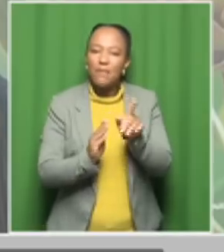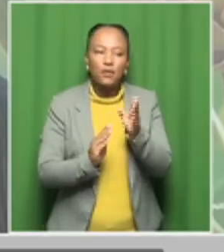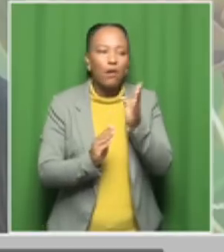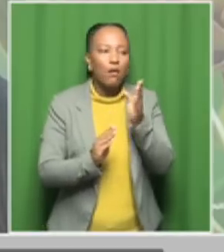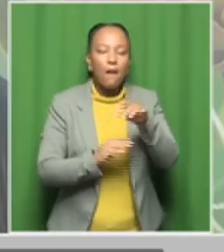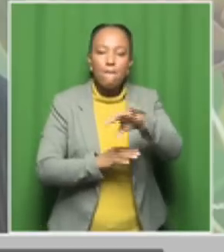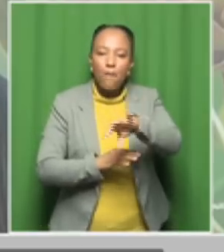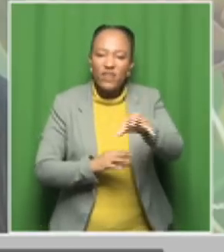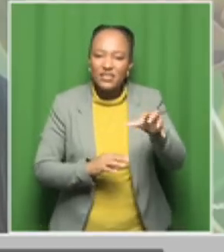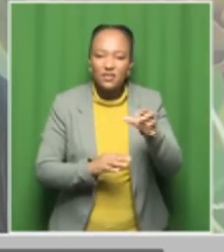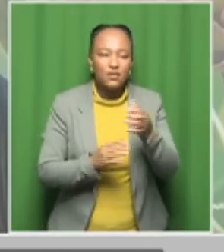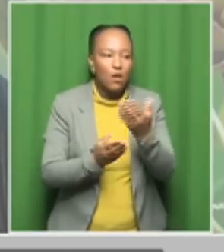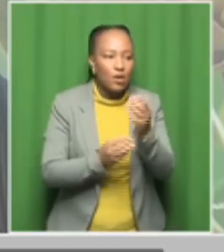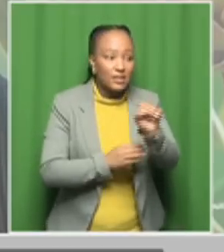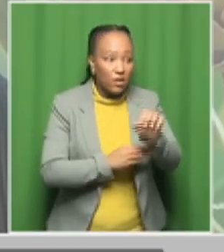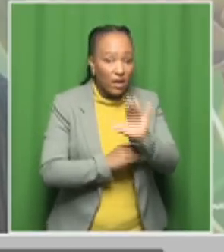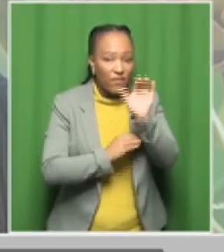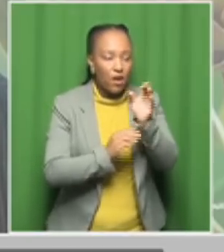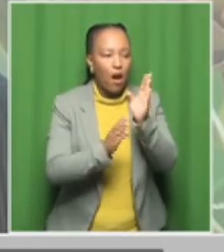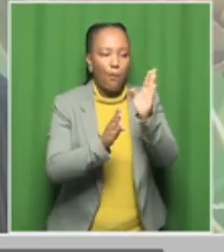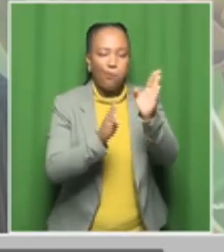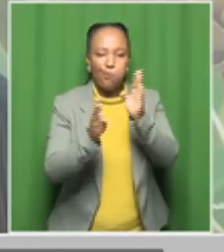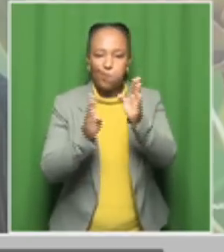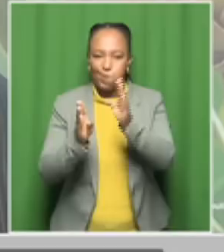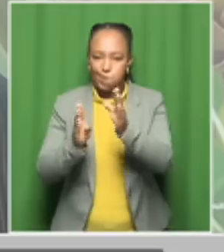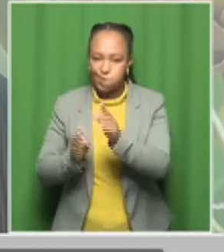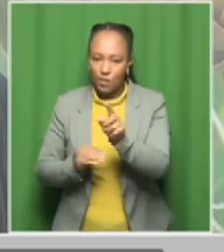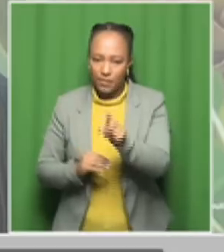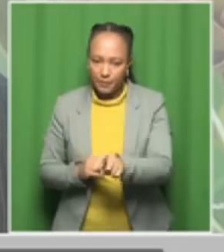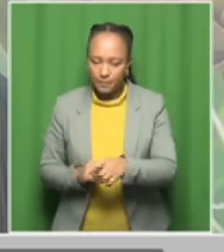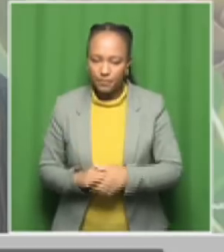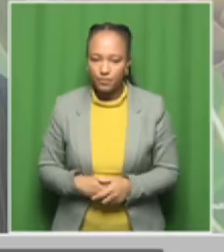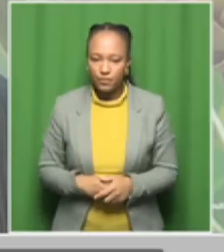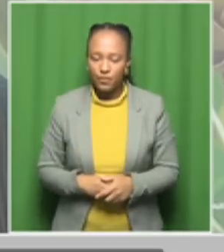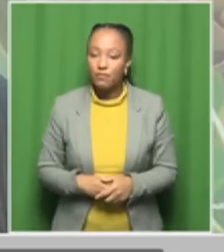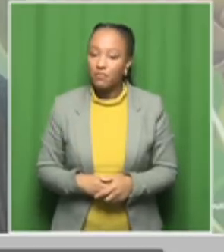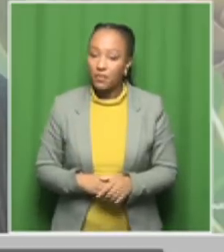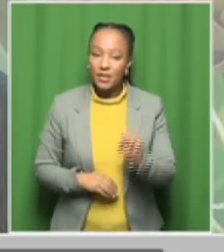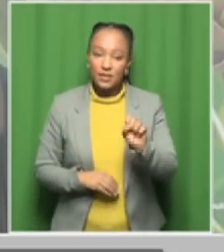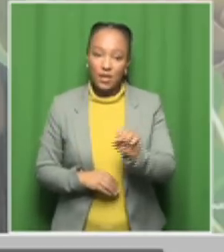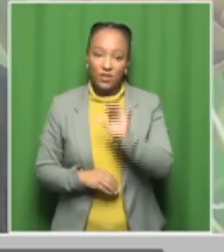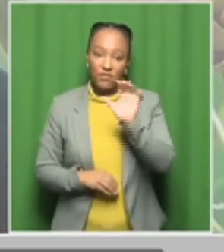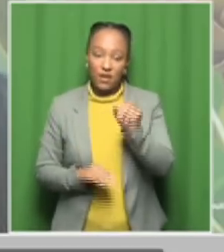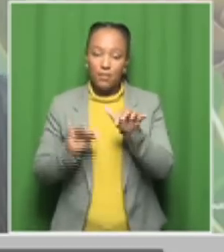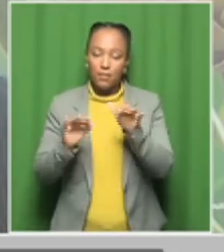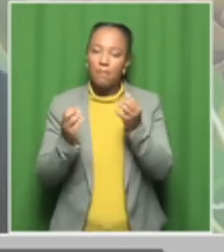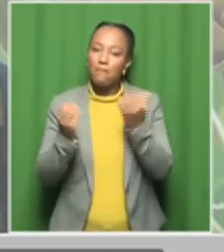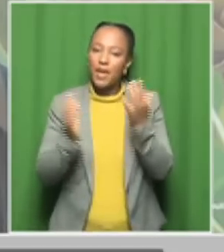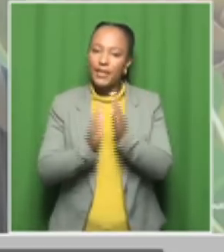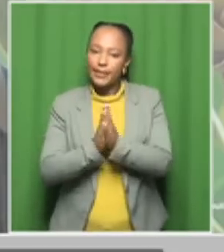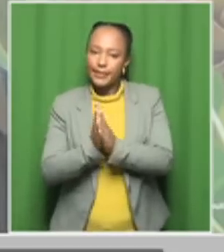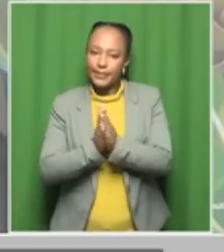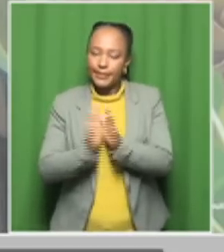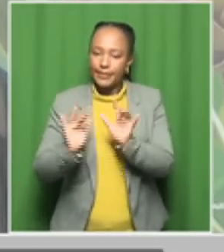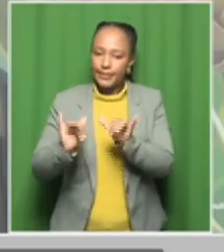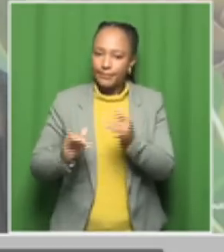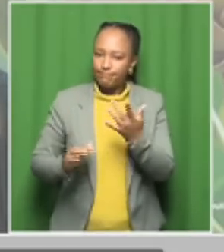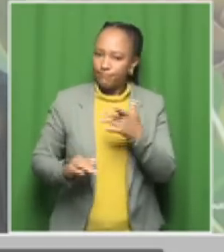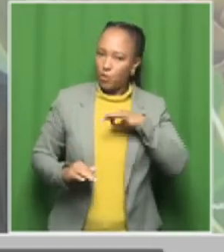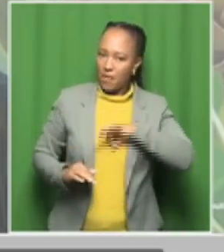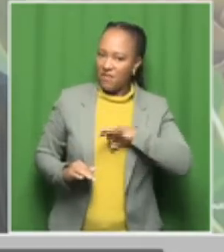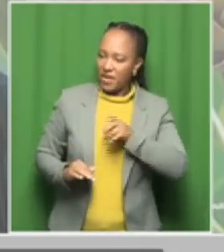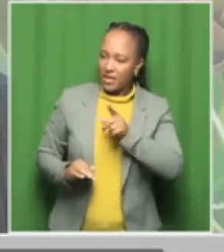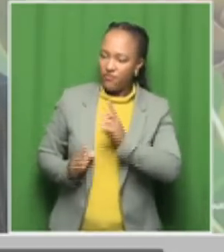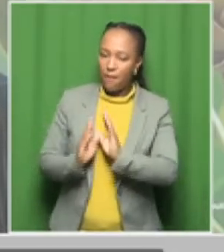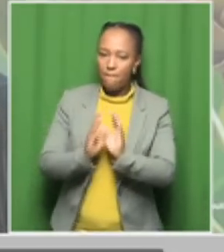the corners of South Africa. And of course, I think many South Africans looking forward to actually benefit from this,